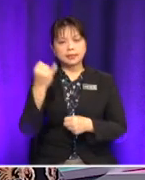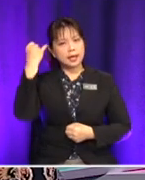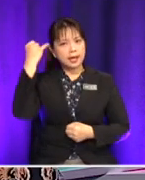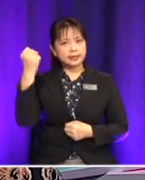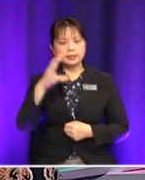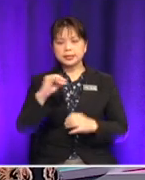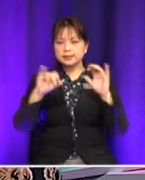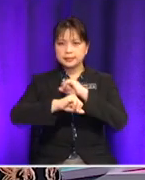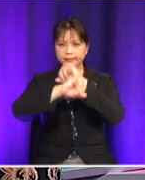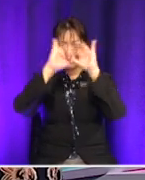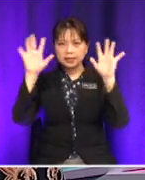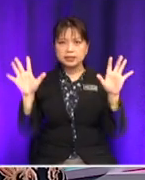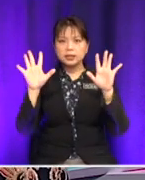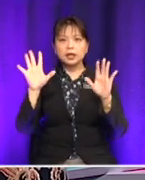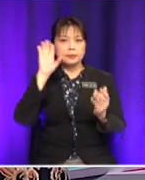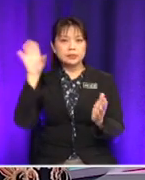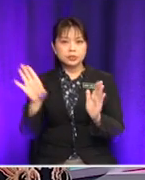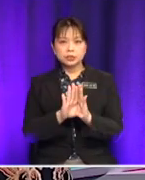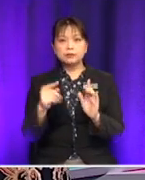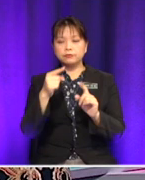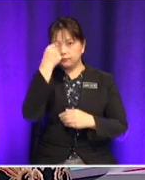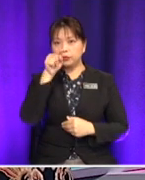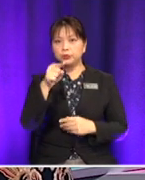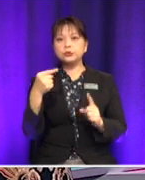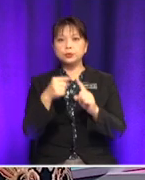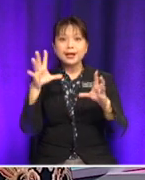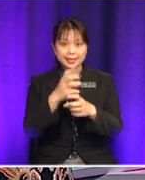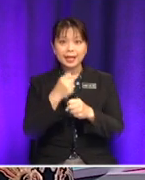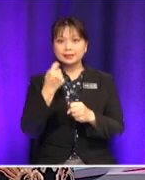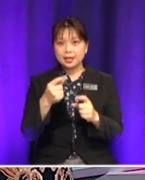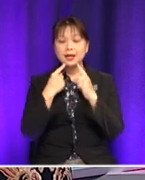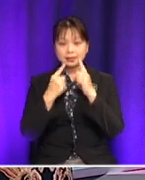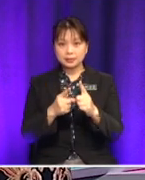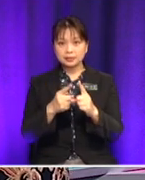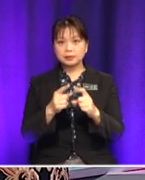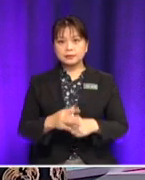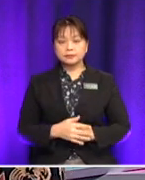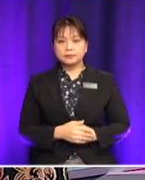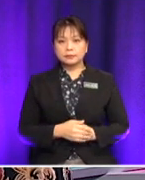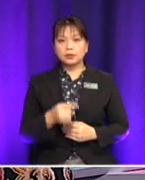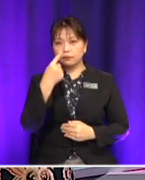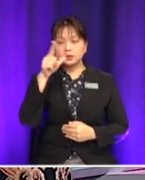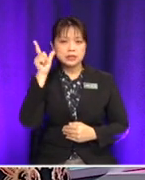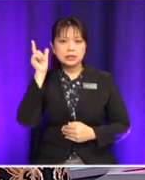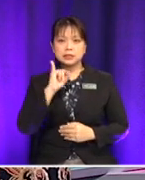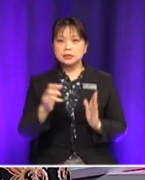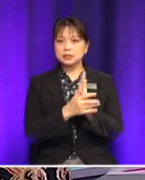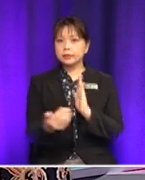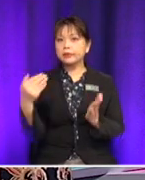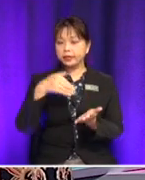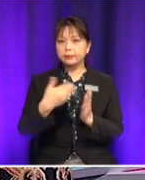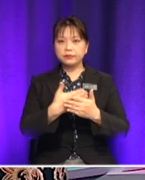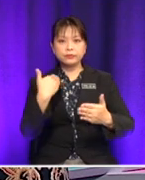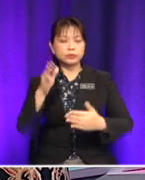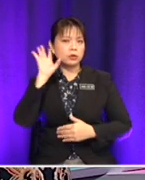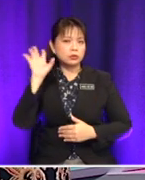apply these steps for you to get the best answer in listening skill paper 4. Now, for listening skill, again, before the audio